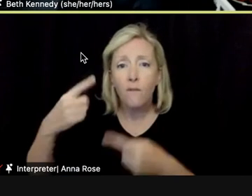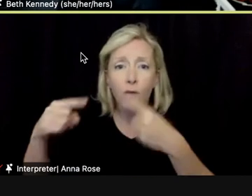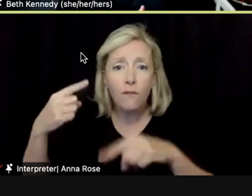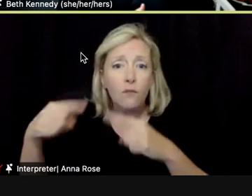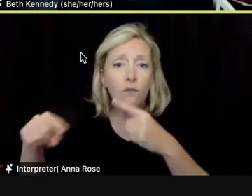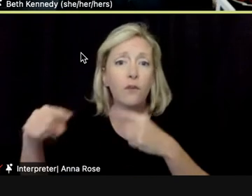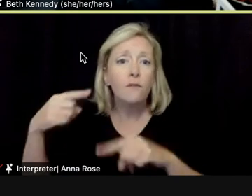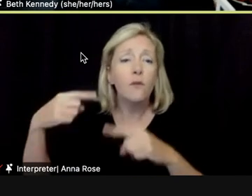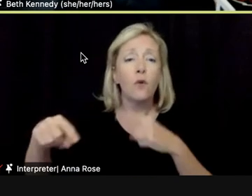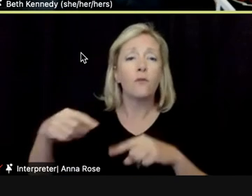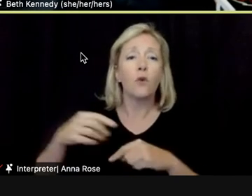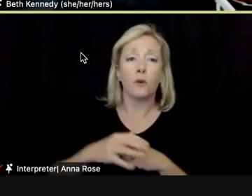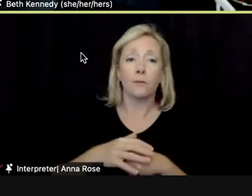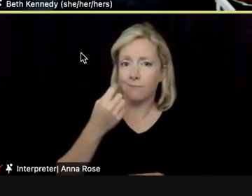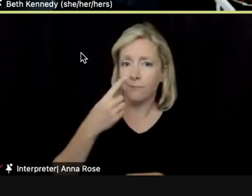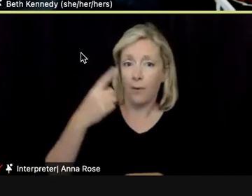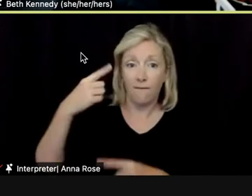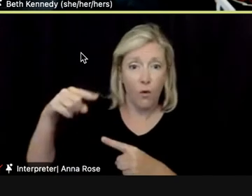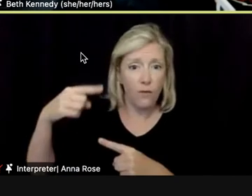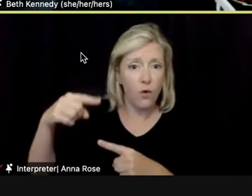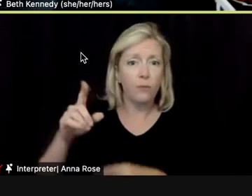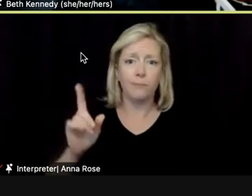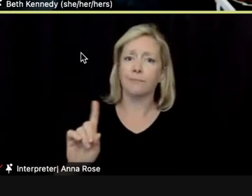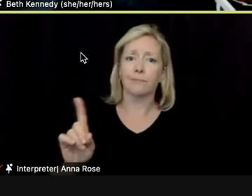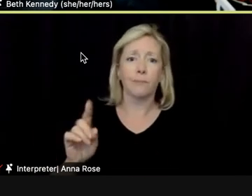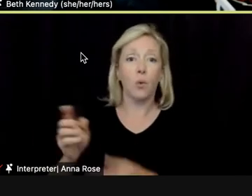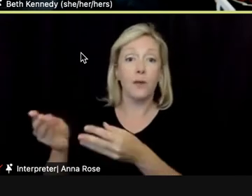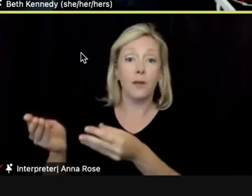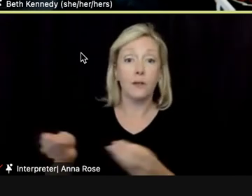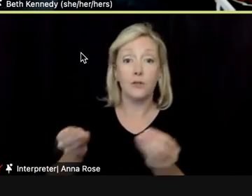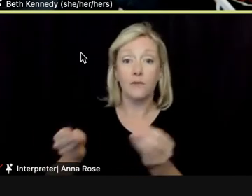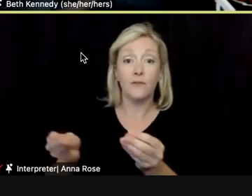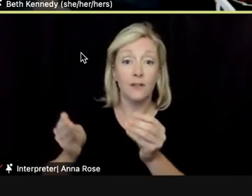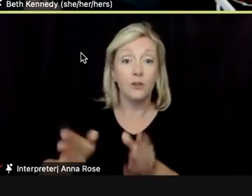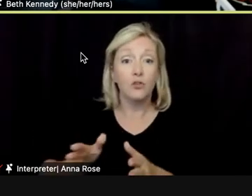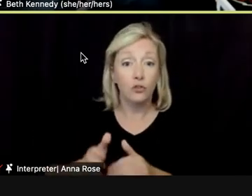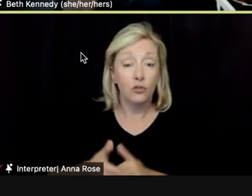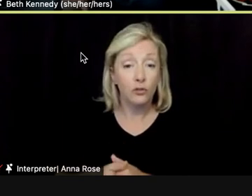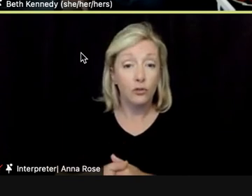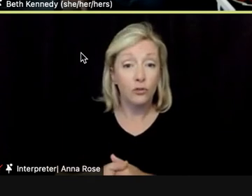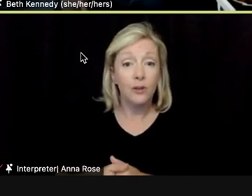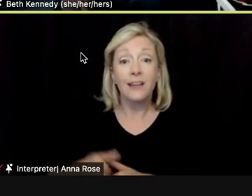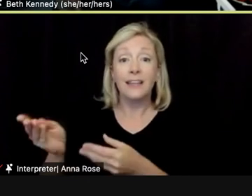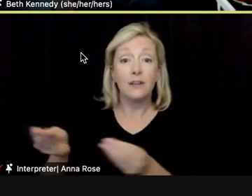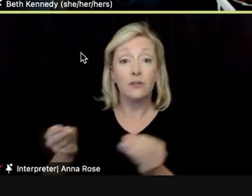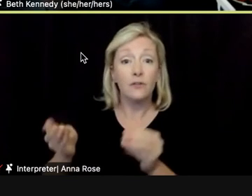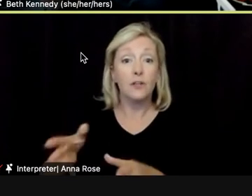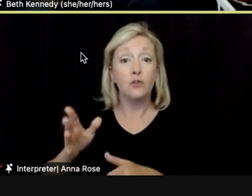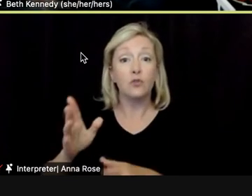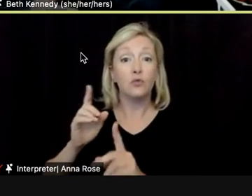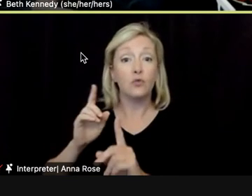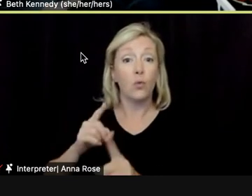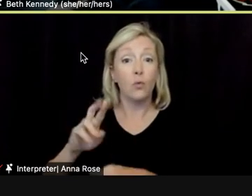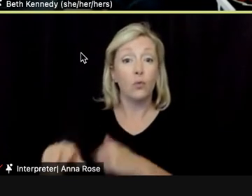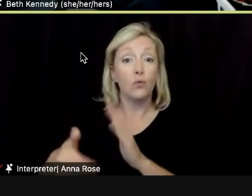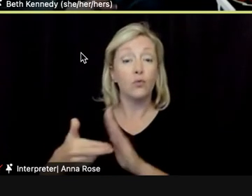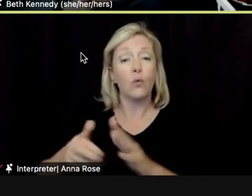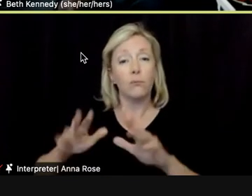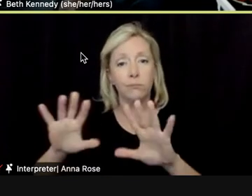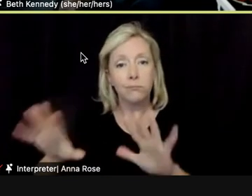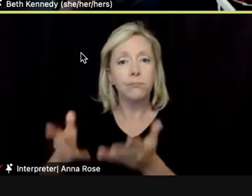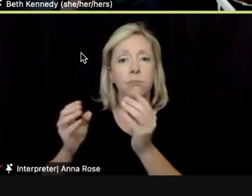that for you. And interveners are fostering independence and having the person